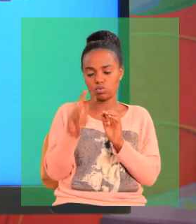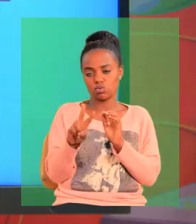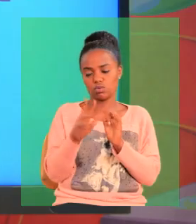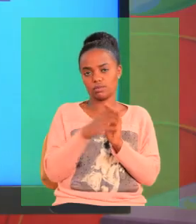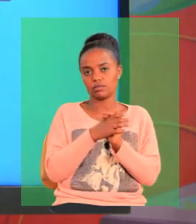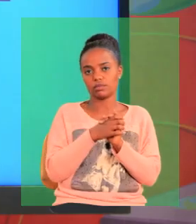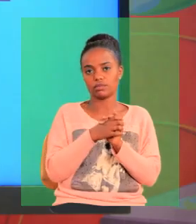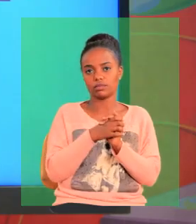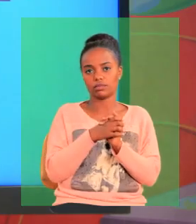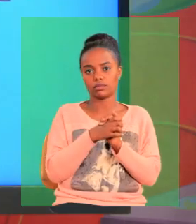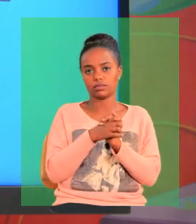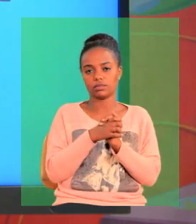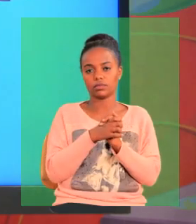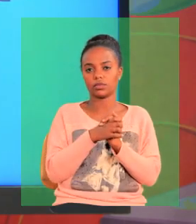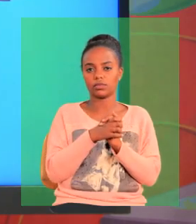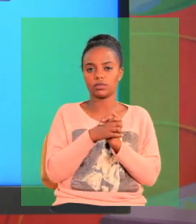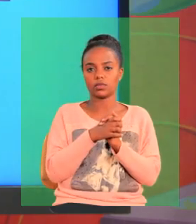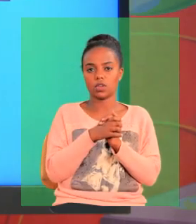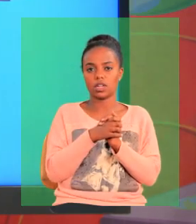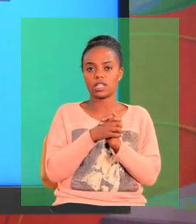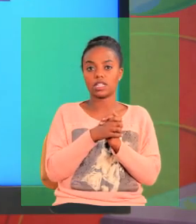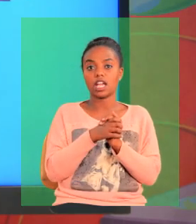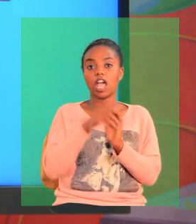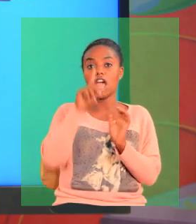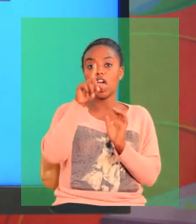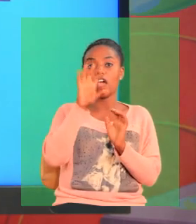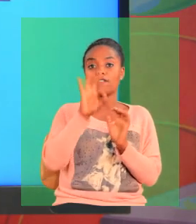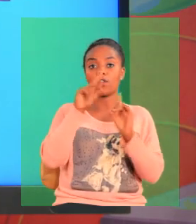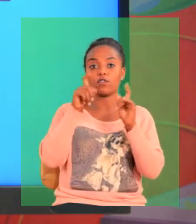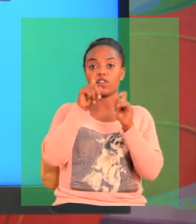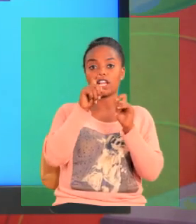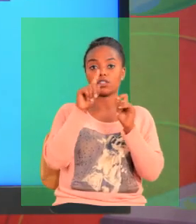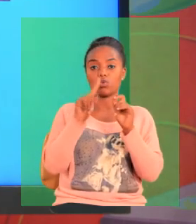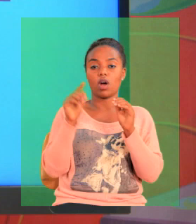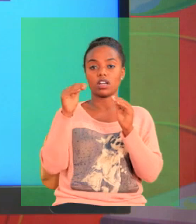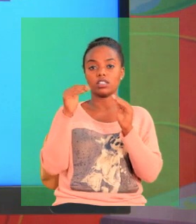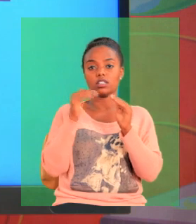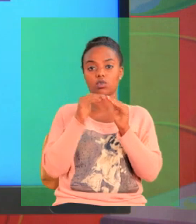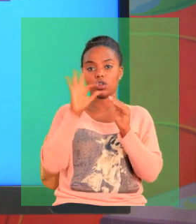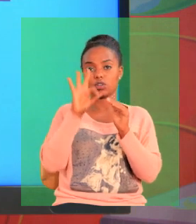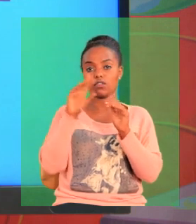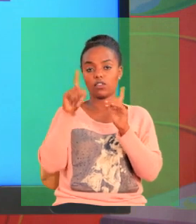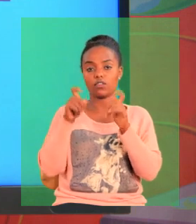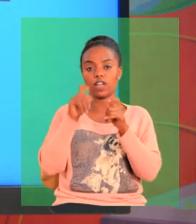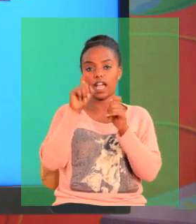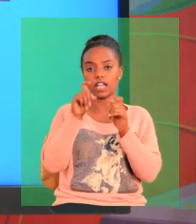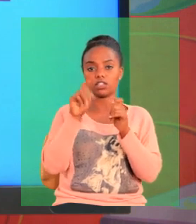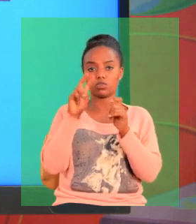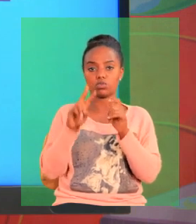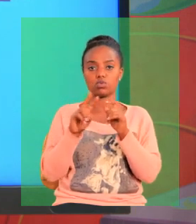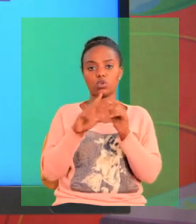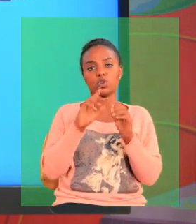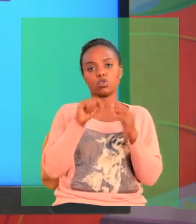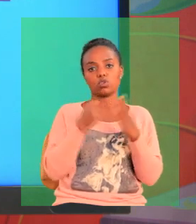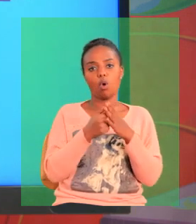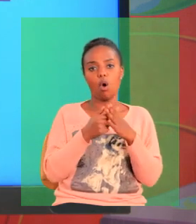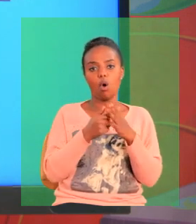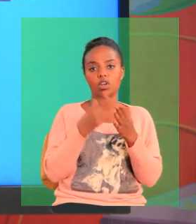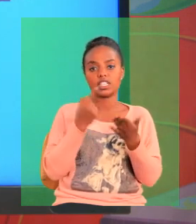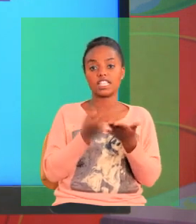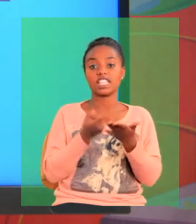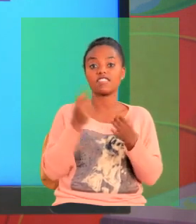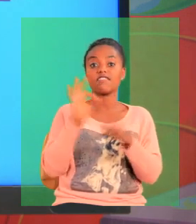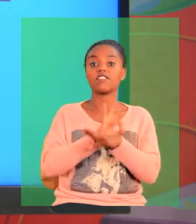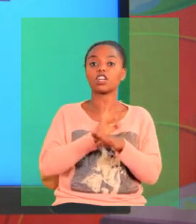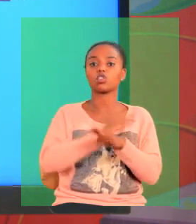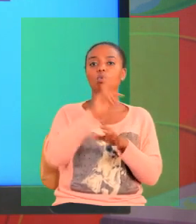x2. So since f of x1 is equal to f of x2 implies x1 is equal to x2, this function is